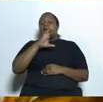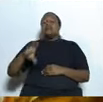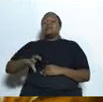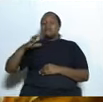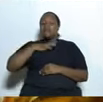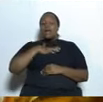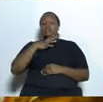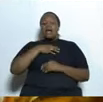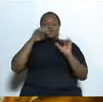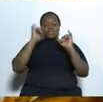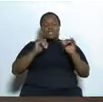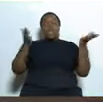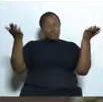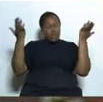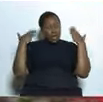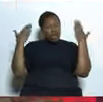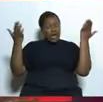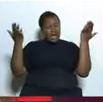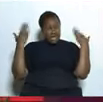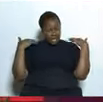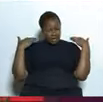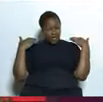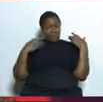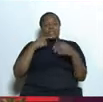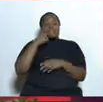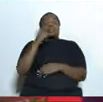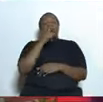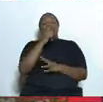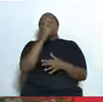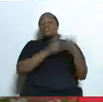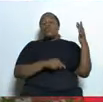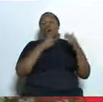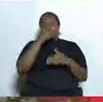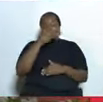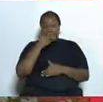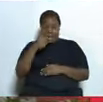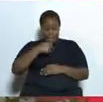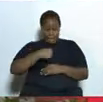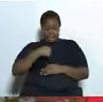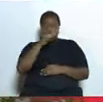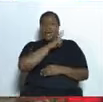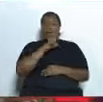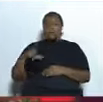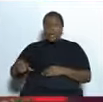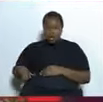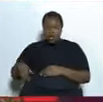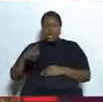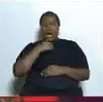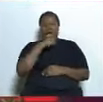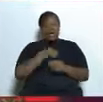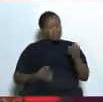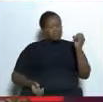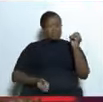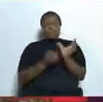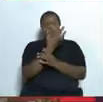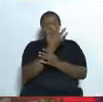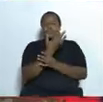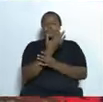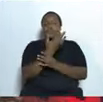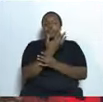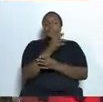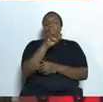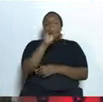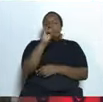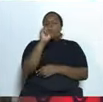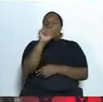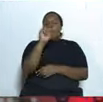reign forever and ever. Domitian said, I am the Lord, and I'll establish Pax Romana, that